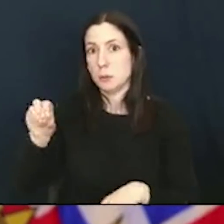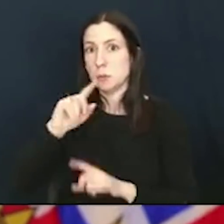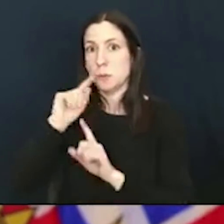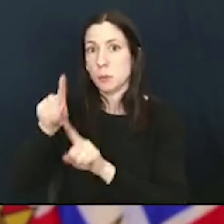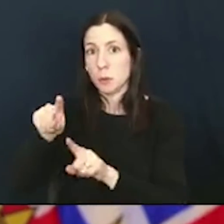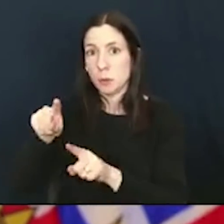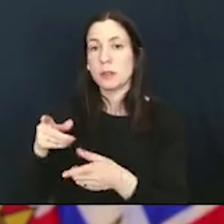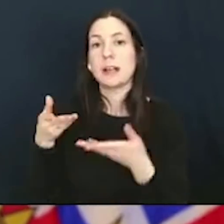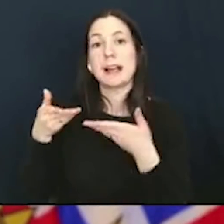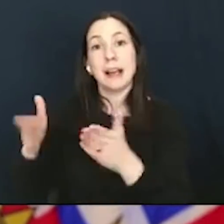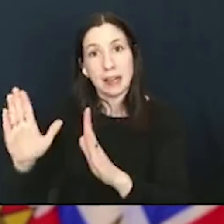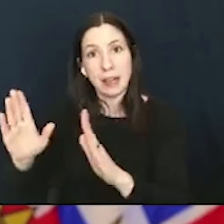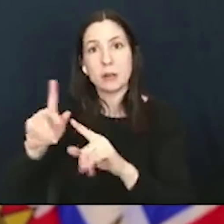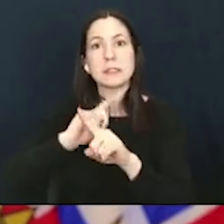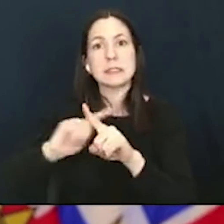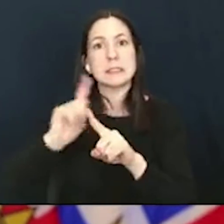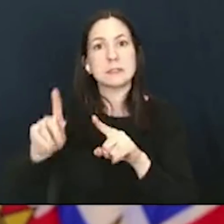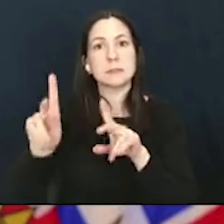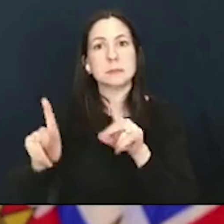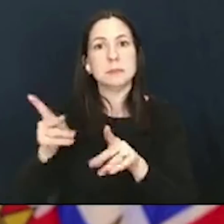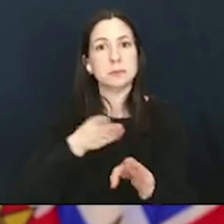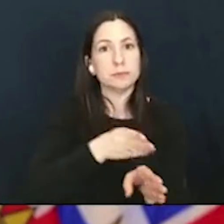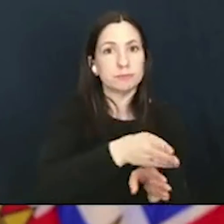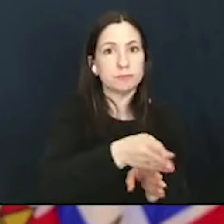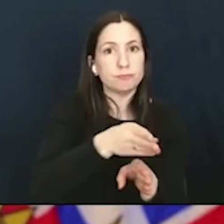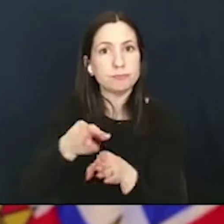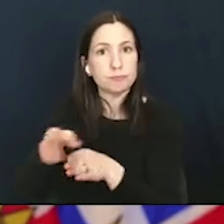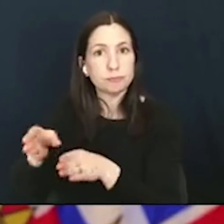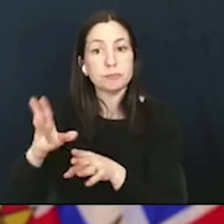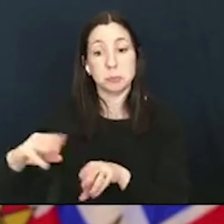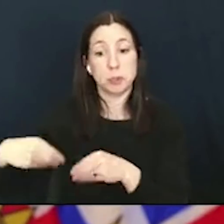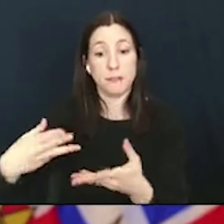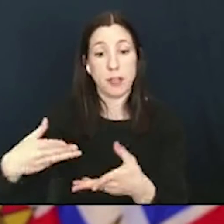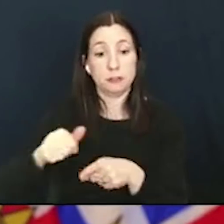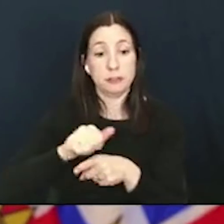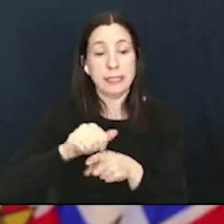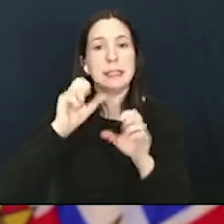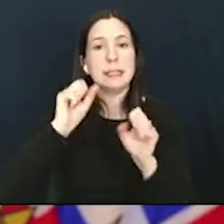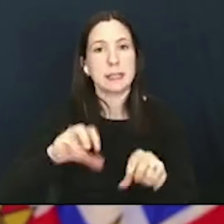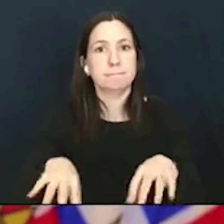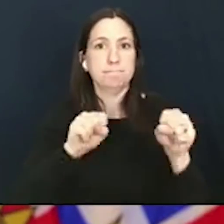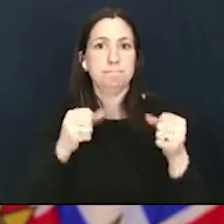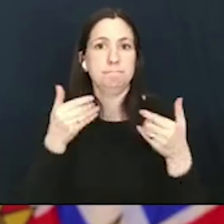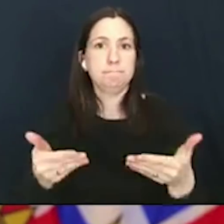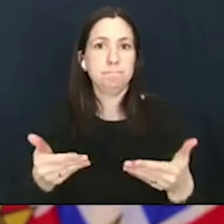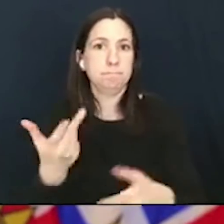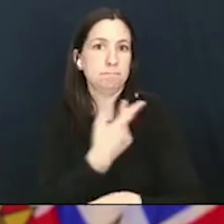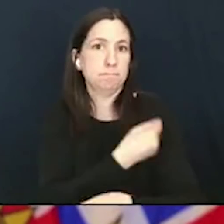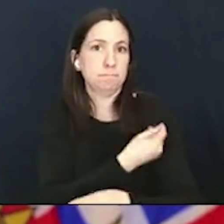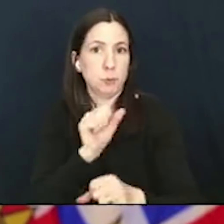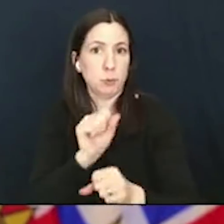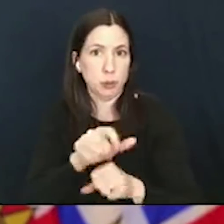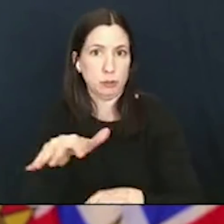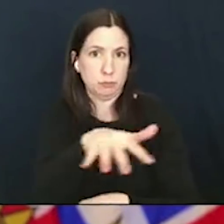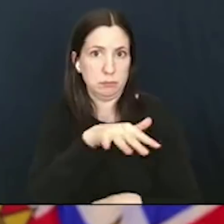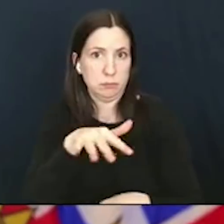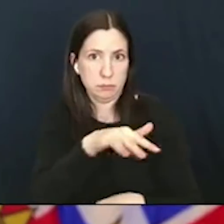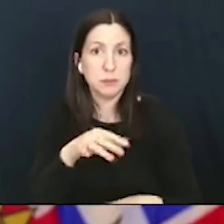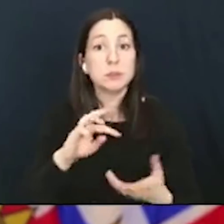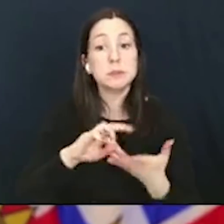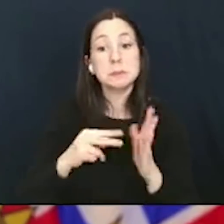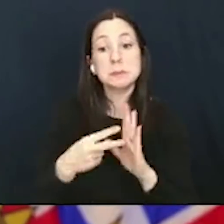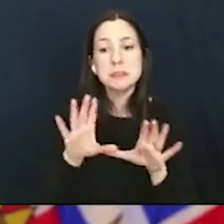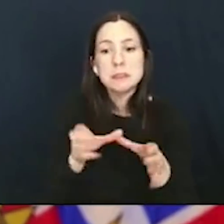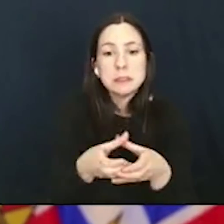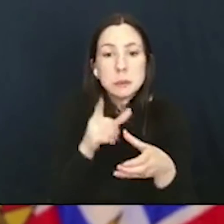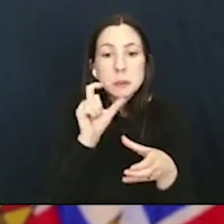occupations to work in our immunization clinics with appropriate training, of course. So this means we've expanded our pool of immunizers